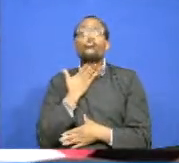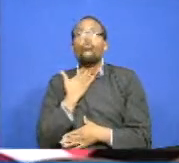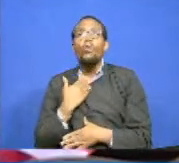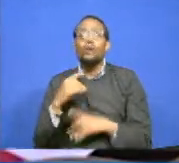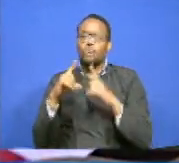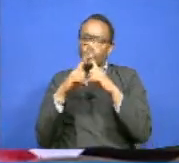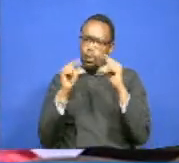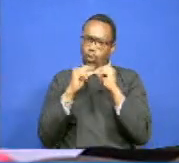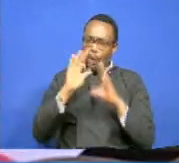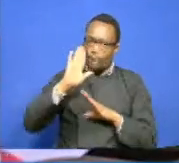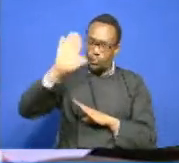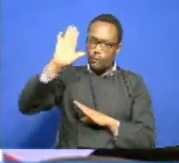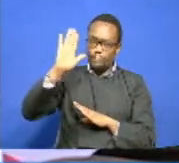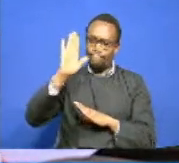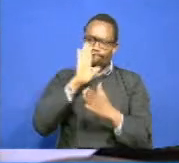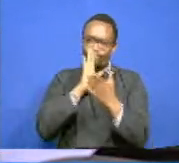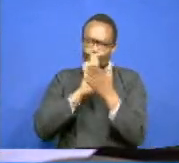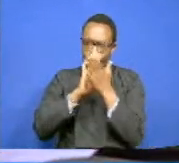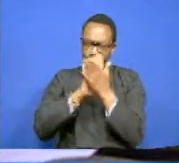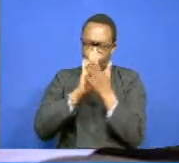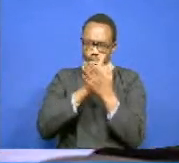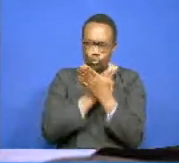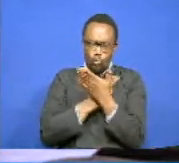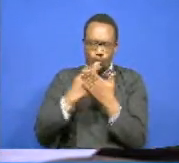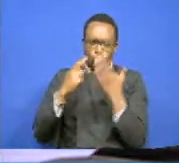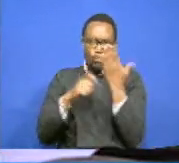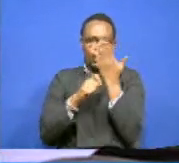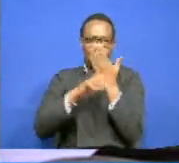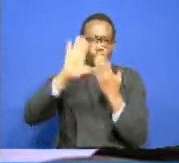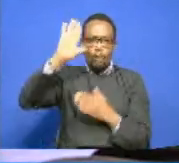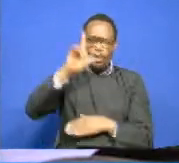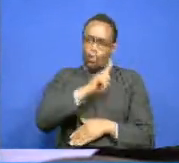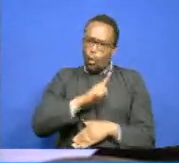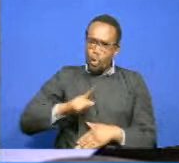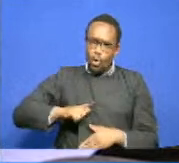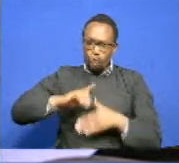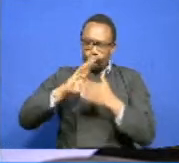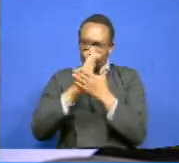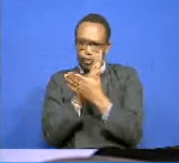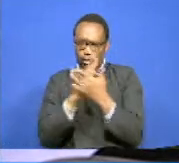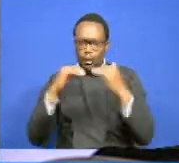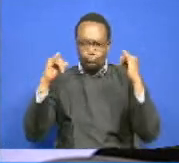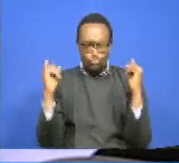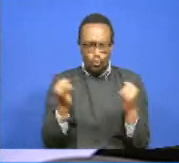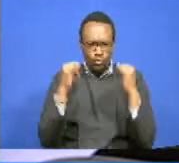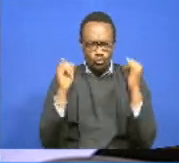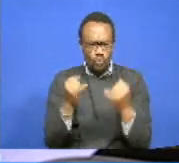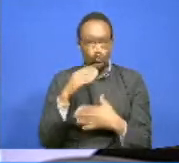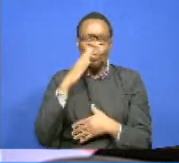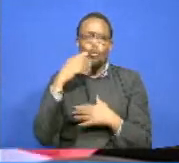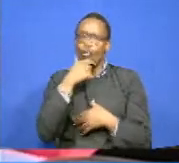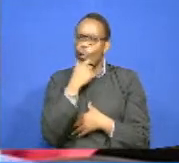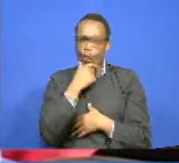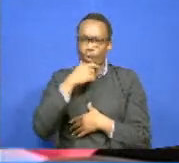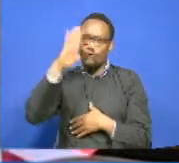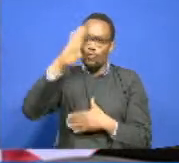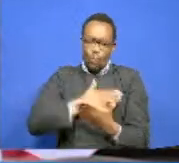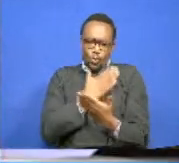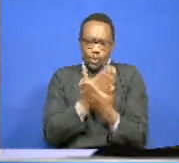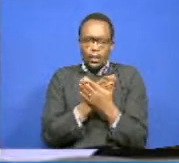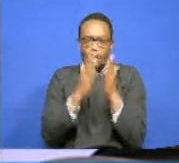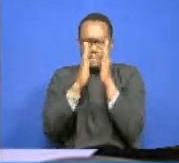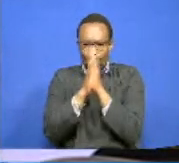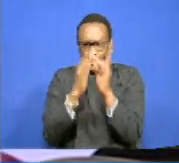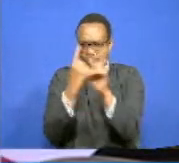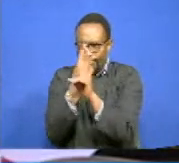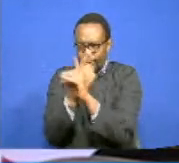His Word, to praise the holy name of the Lord, to share His glorious news of grace, to pray for our needs and the pains